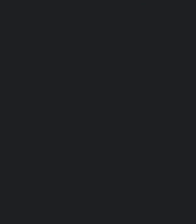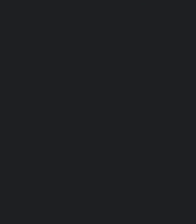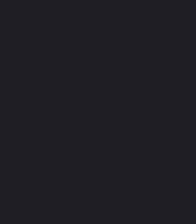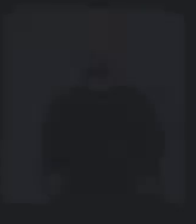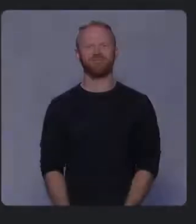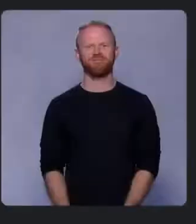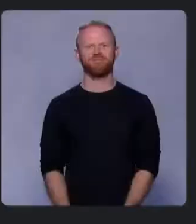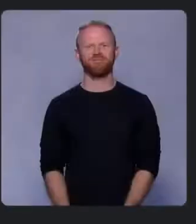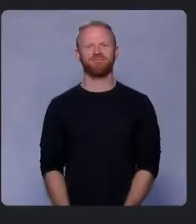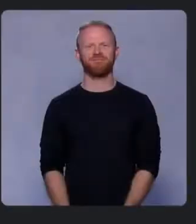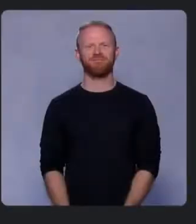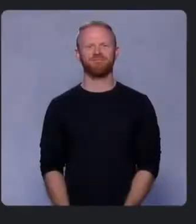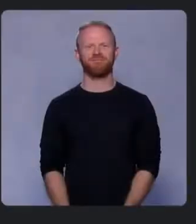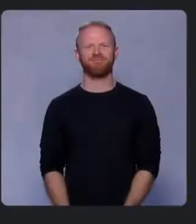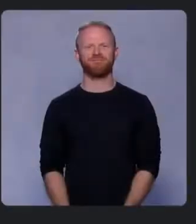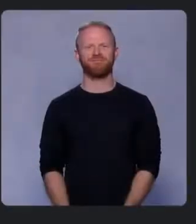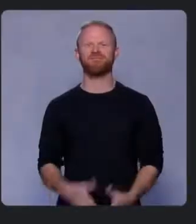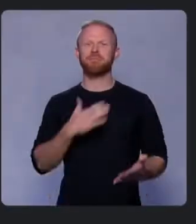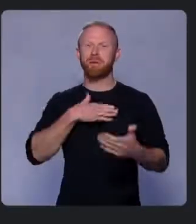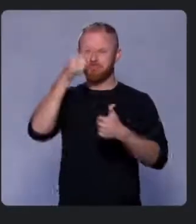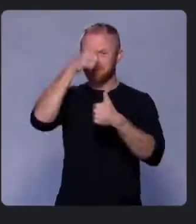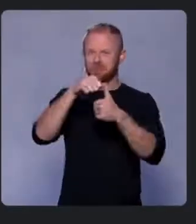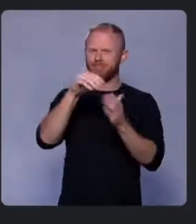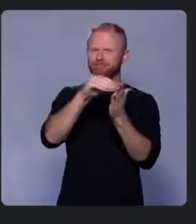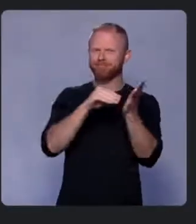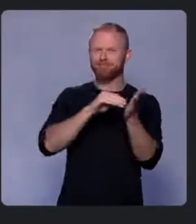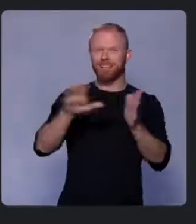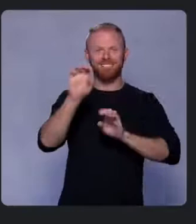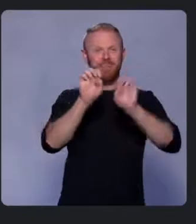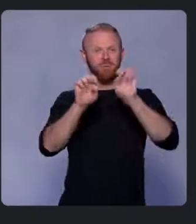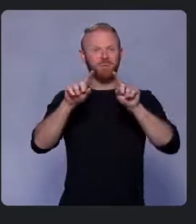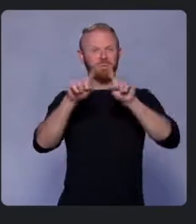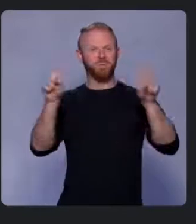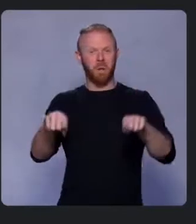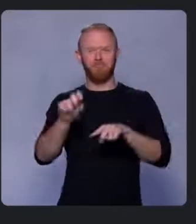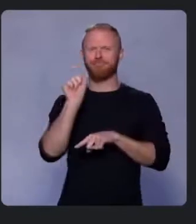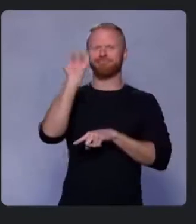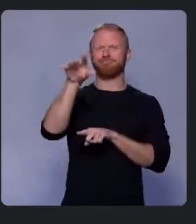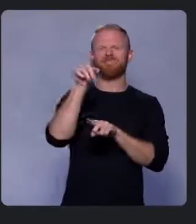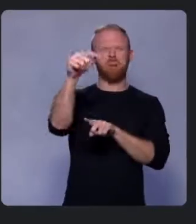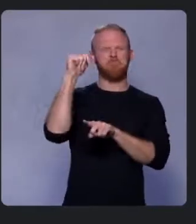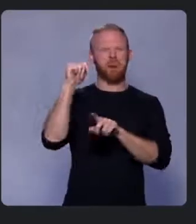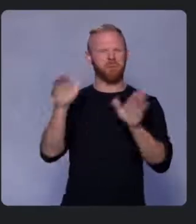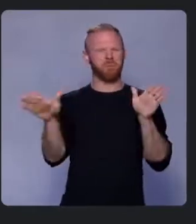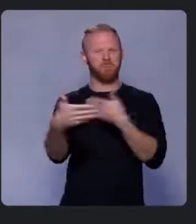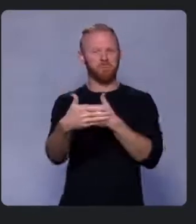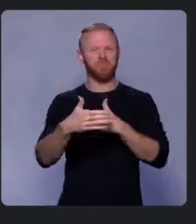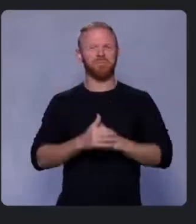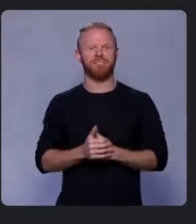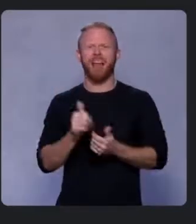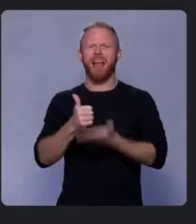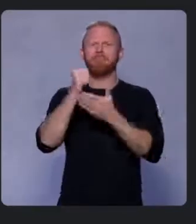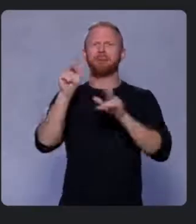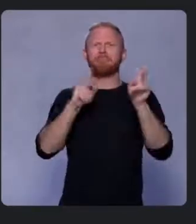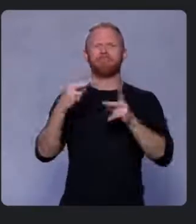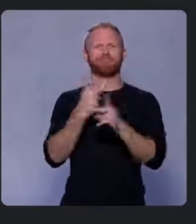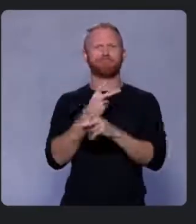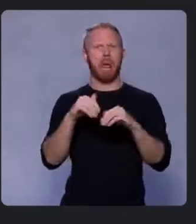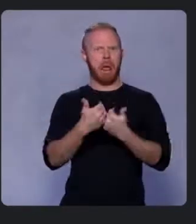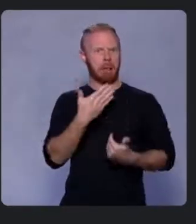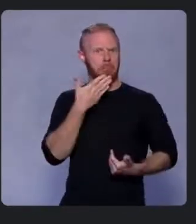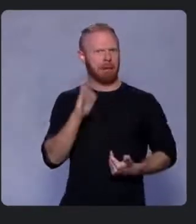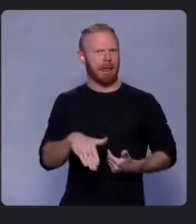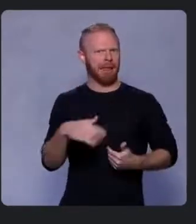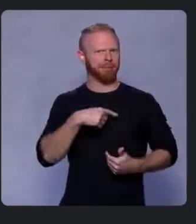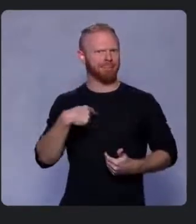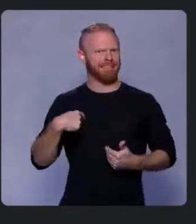Please remember to fill out your evaluation form and leave it at the collection bin in the back of the room. Yeah, that's a big help for people to figure out just how bad our talk was. Yes,